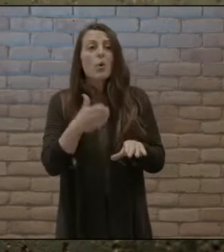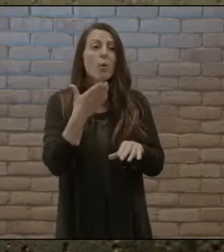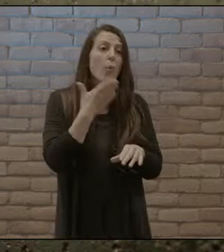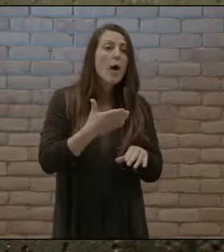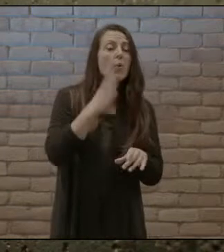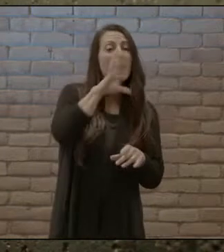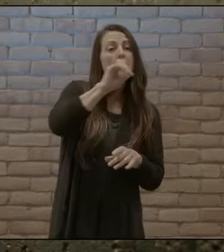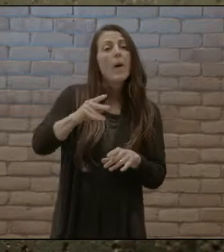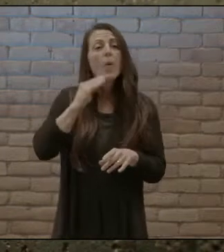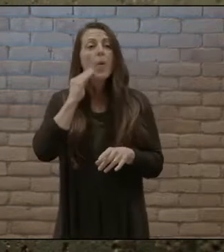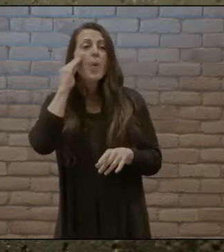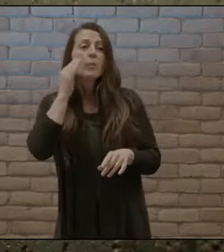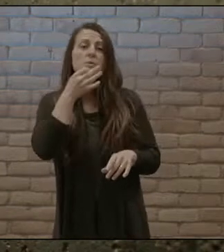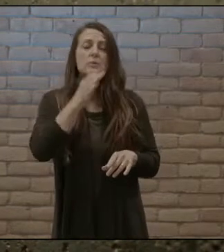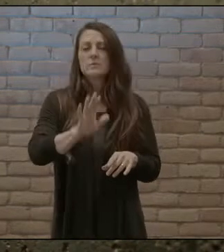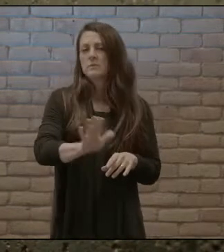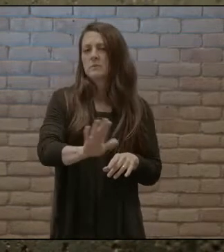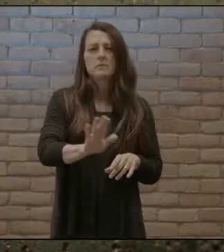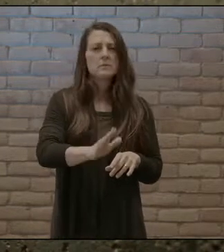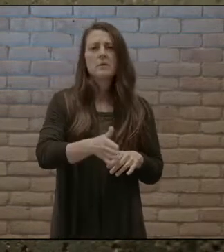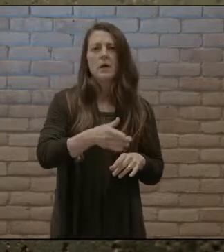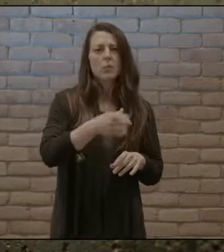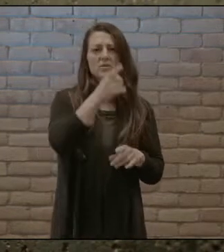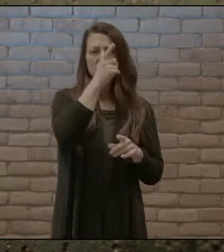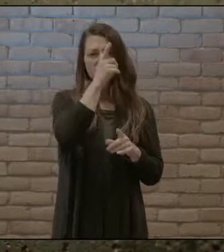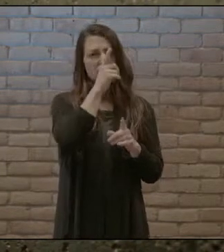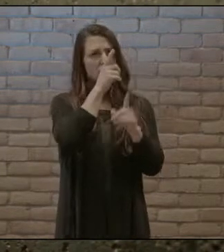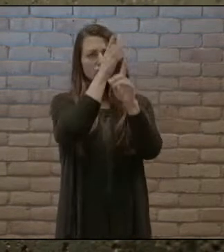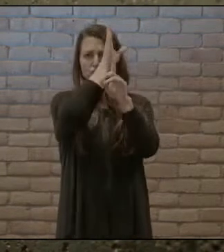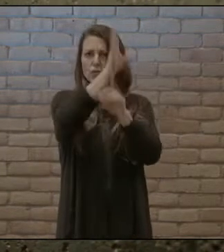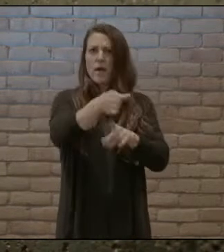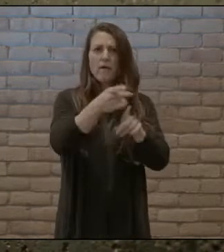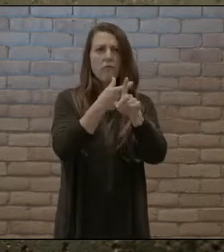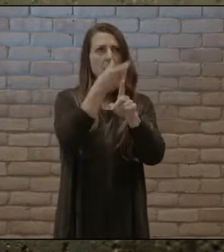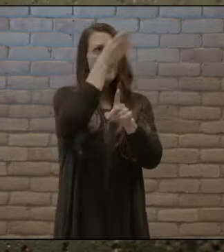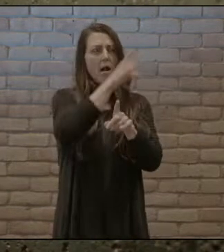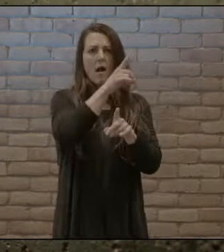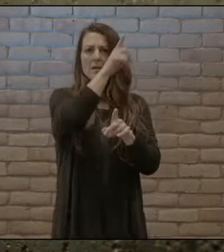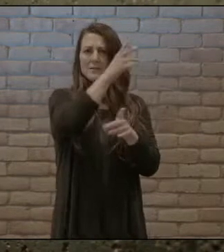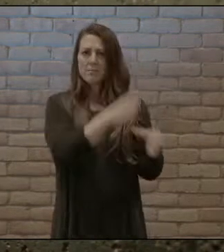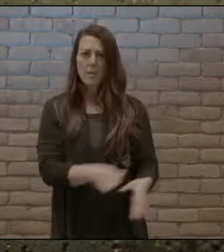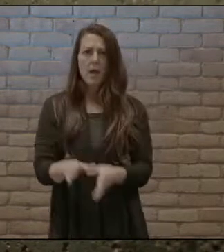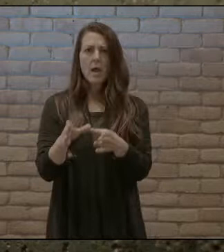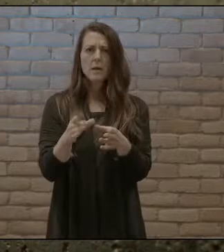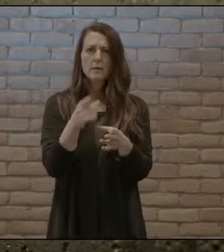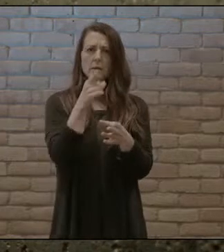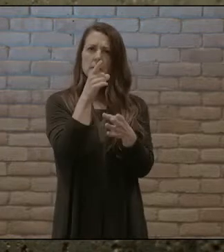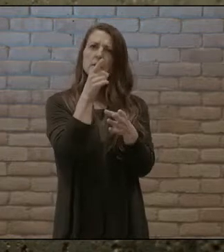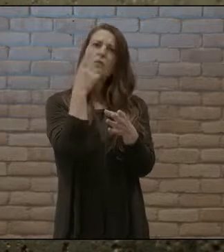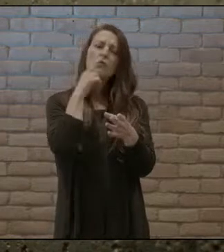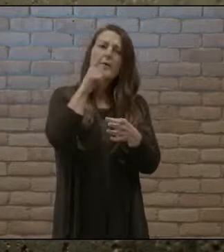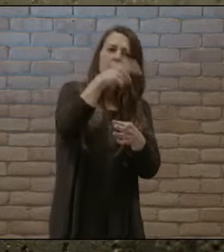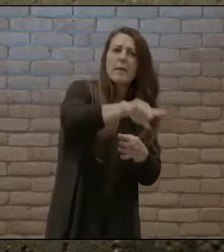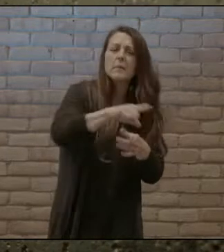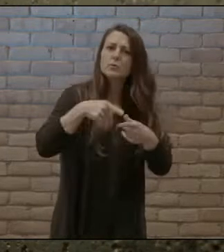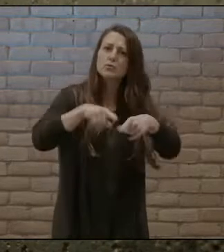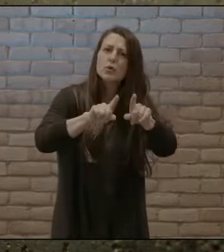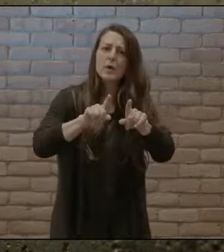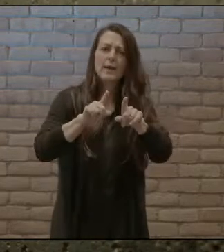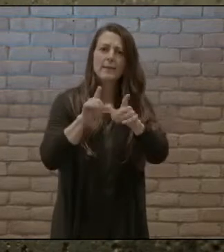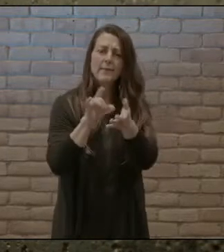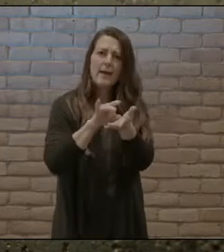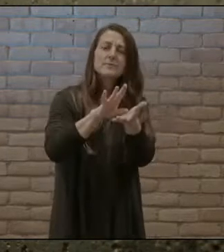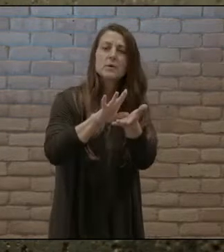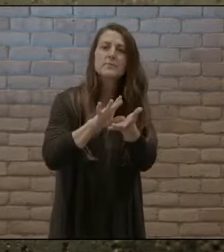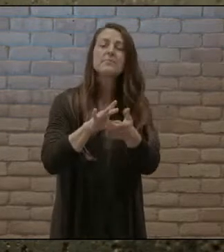soon. But it's a direct word from God about what he wants to do in the midst of their exile. This is what the Lord